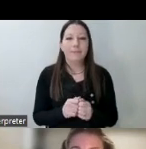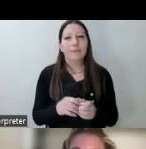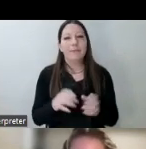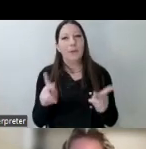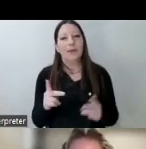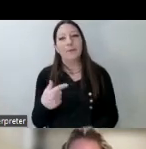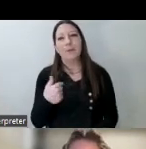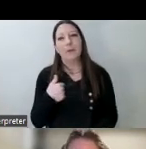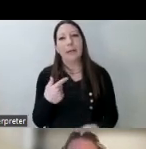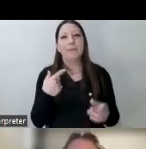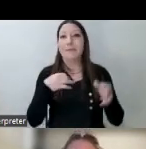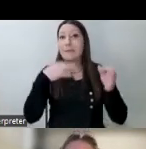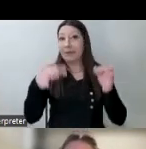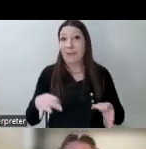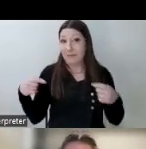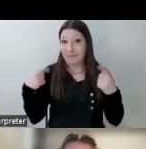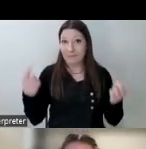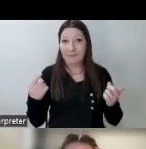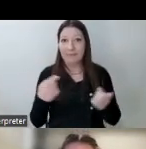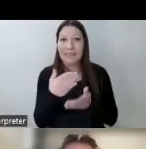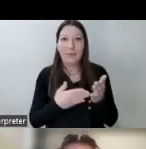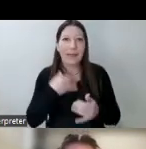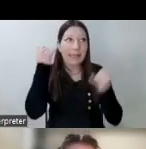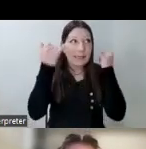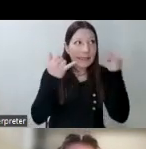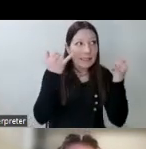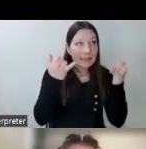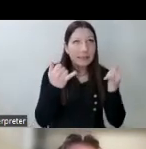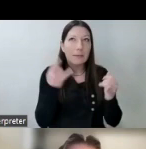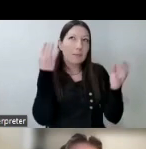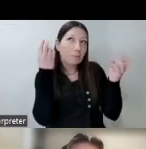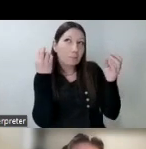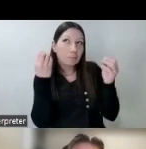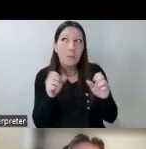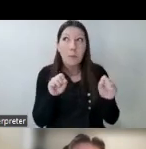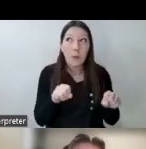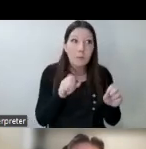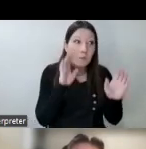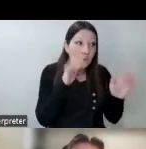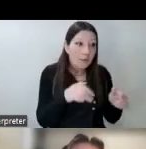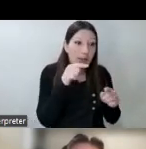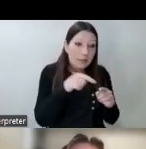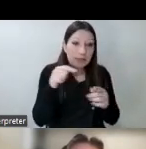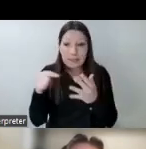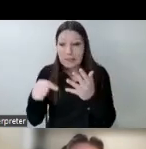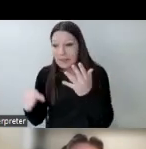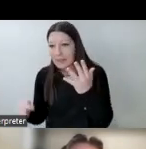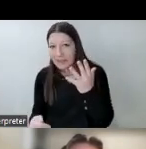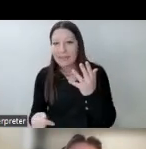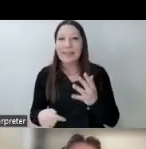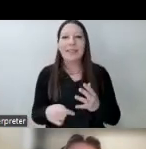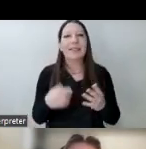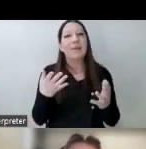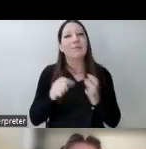I'm considering and some of the more notable fires in the area over the decades, I want to really highlight the ways that stories